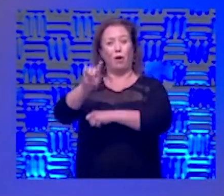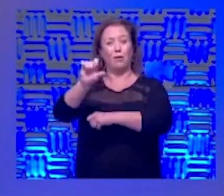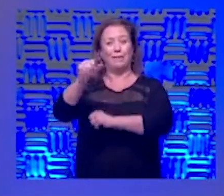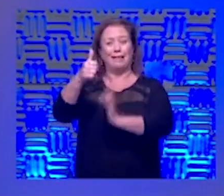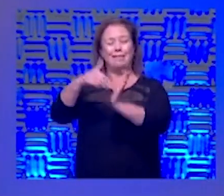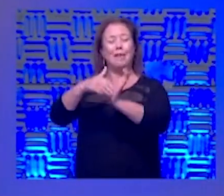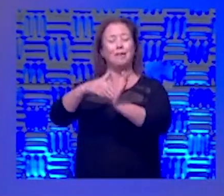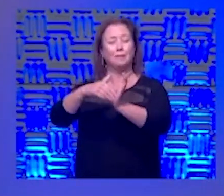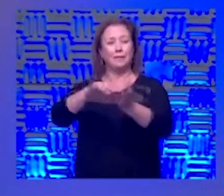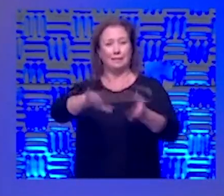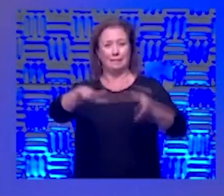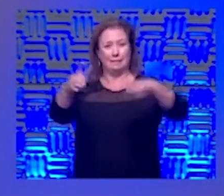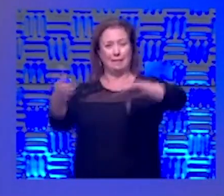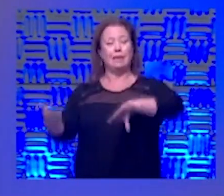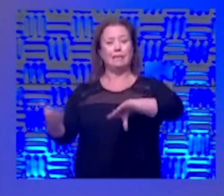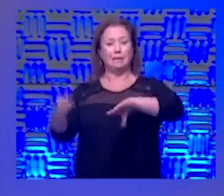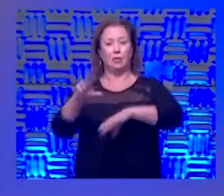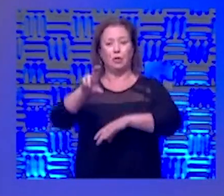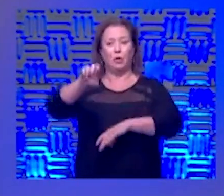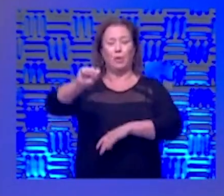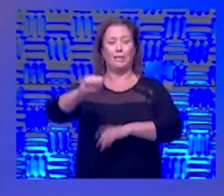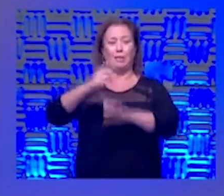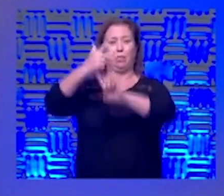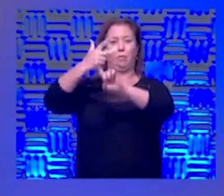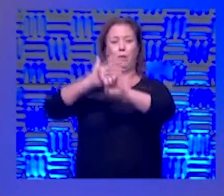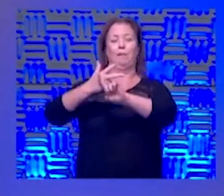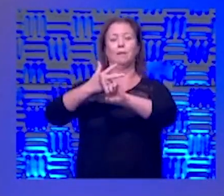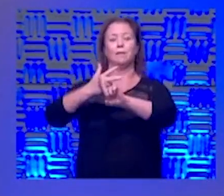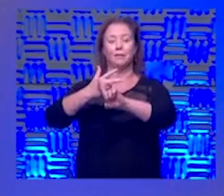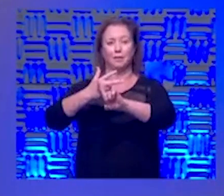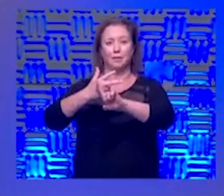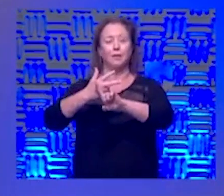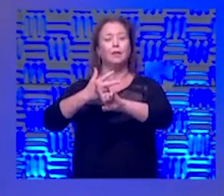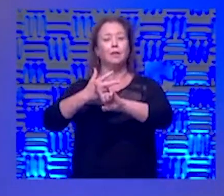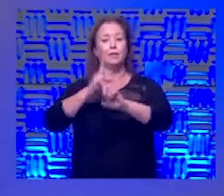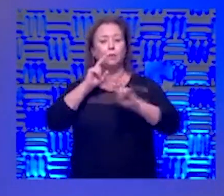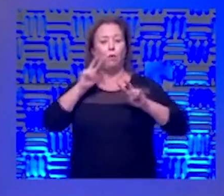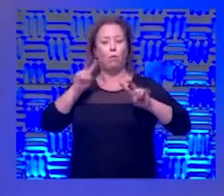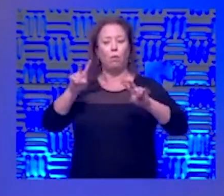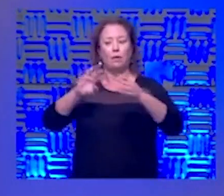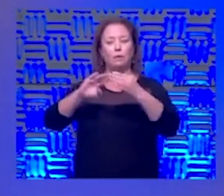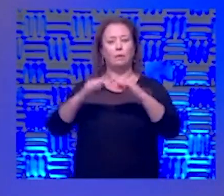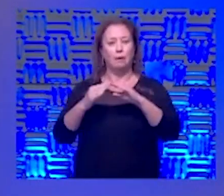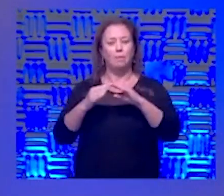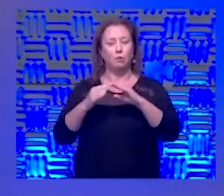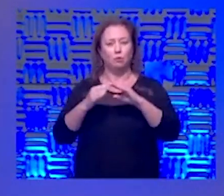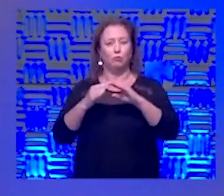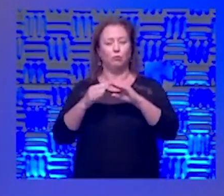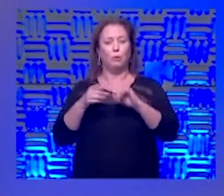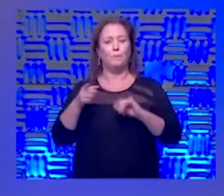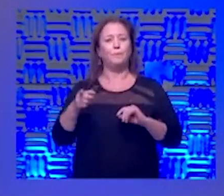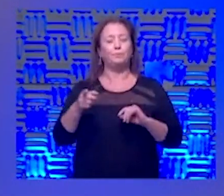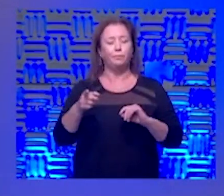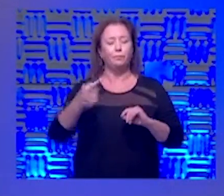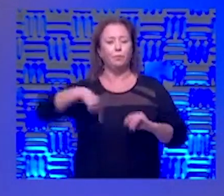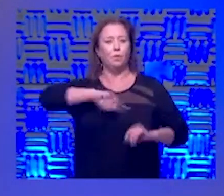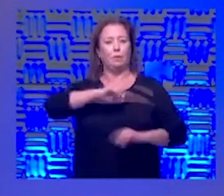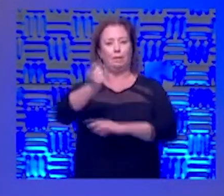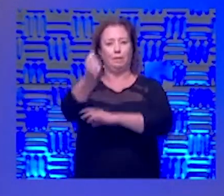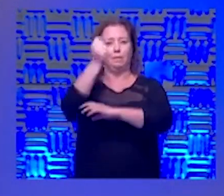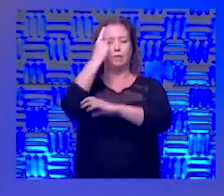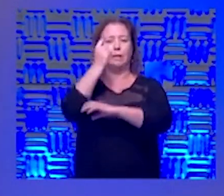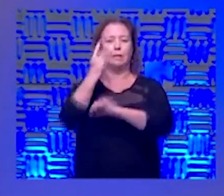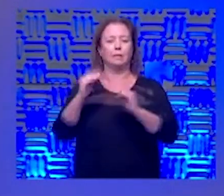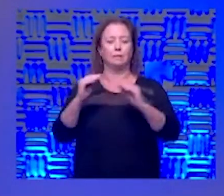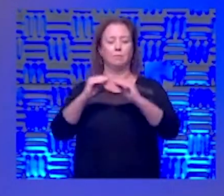from COVID just in the United States alone in 3 months. So just taking a look at those numbers grossly, we can understand that it is